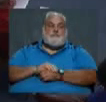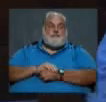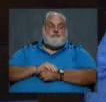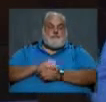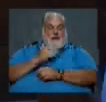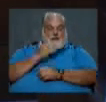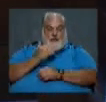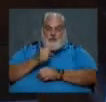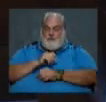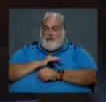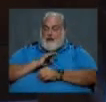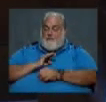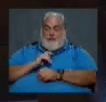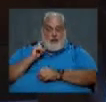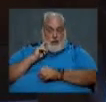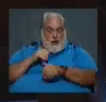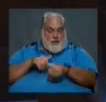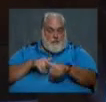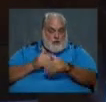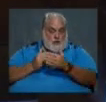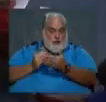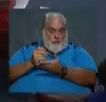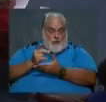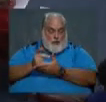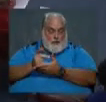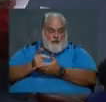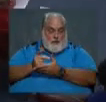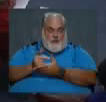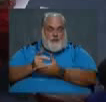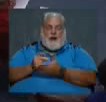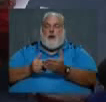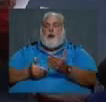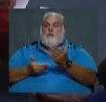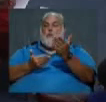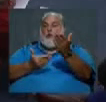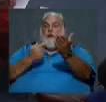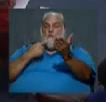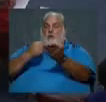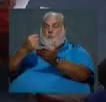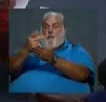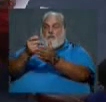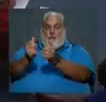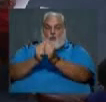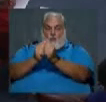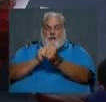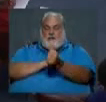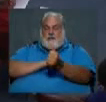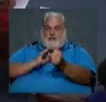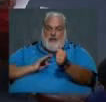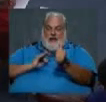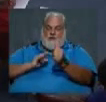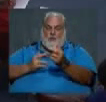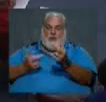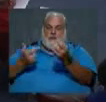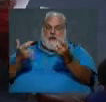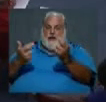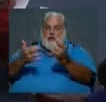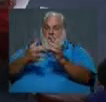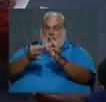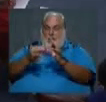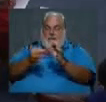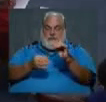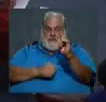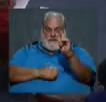Thank you, staff. Do I hear a motion to approve the consent agenda? Yes, I move for approval of the consent agenda with all staff recommendations and comments. I'll